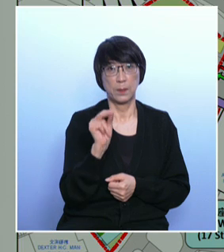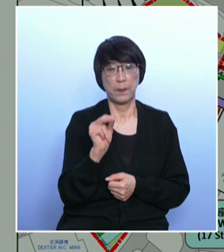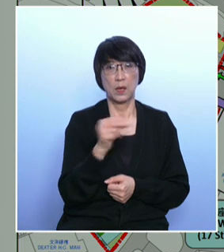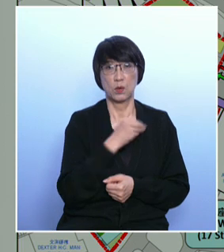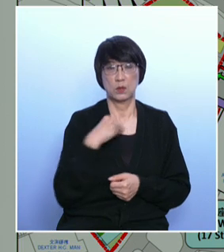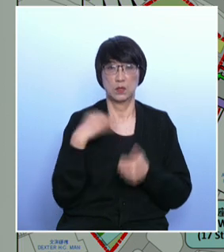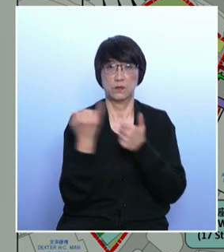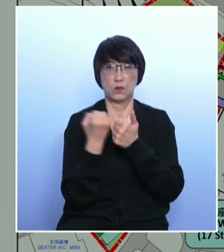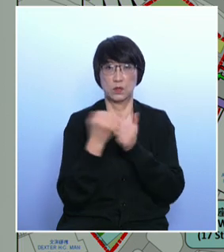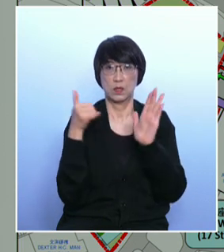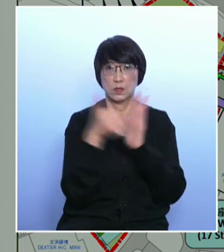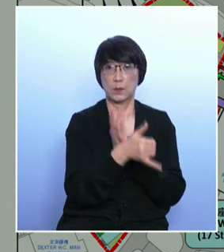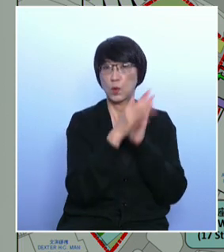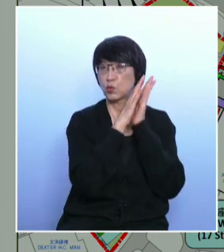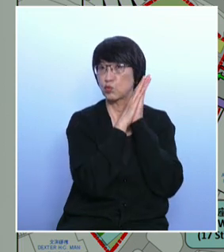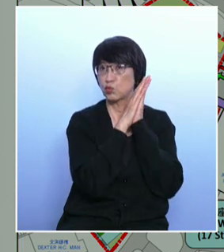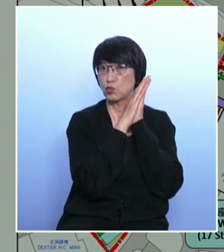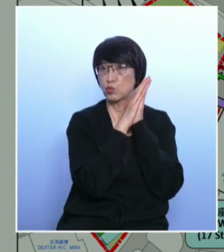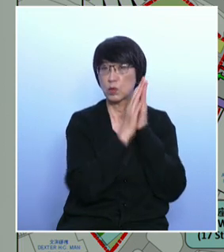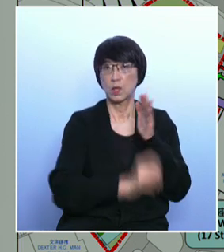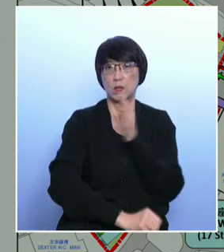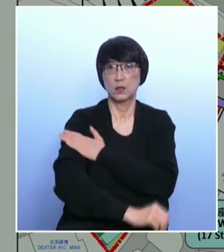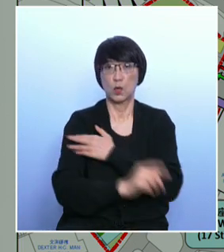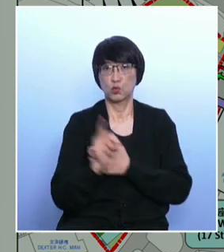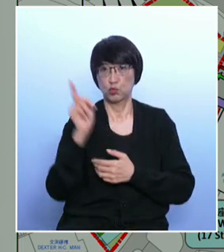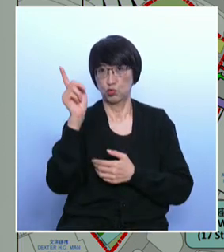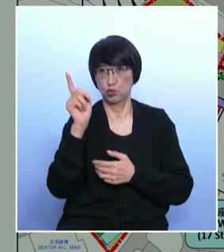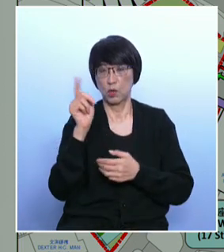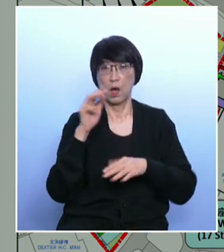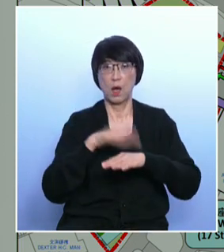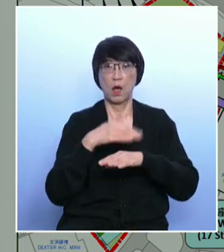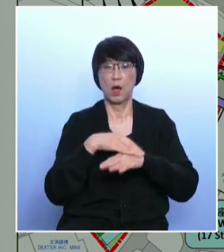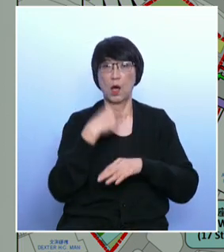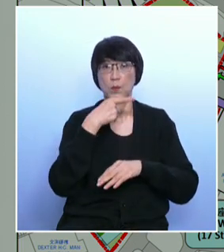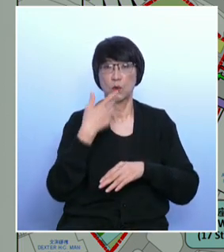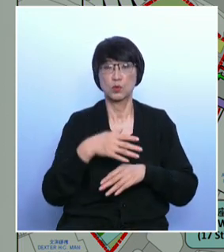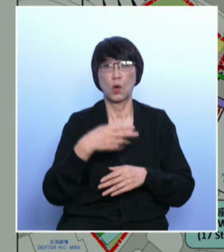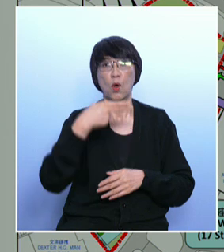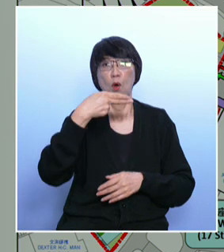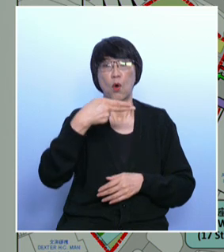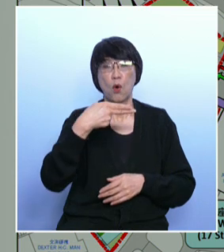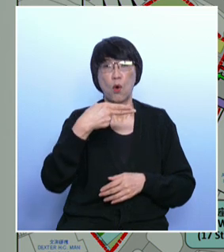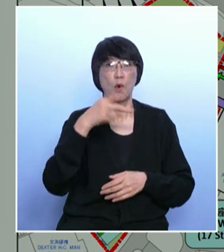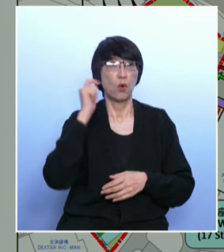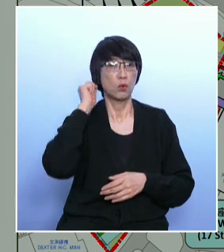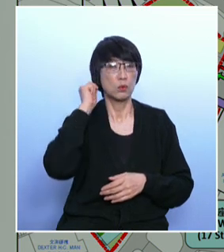1 and 2. They can accommodate as many as 700 students.